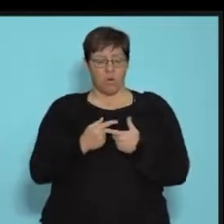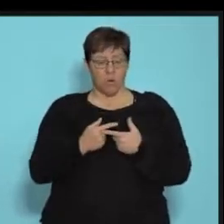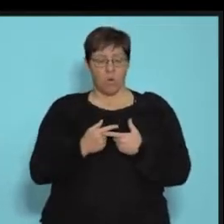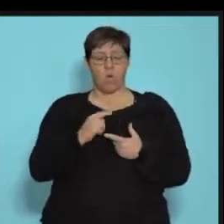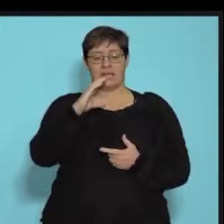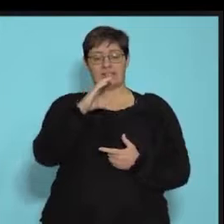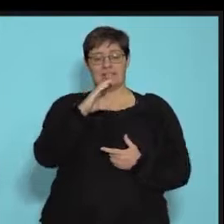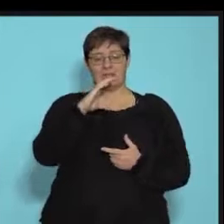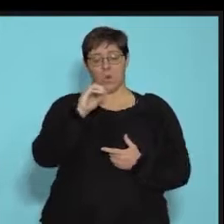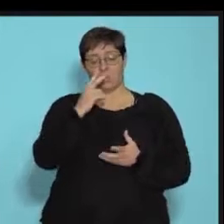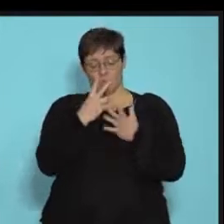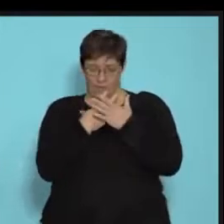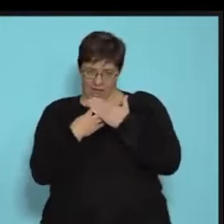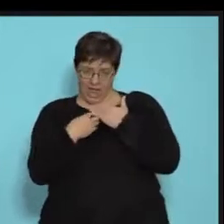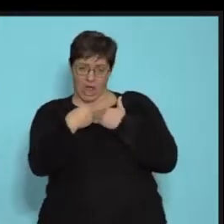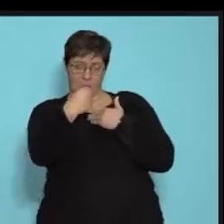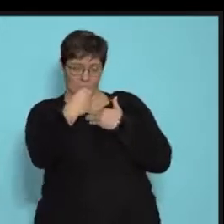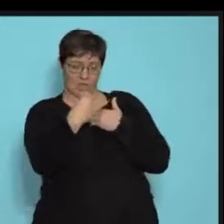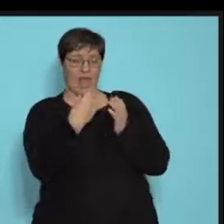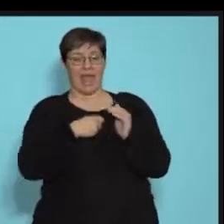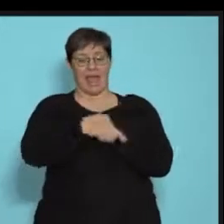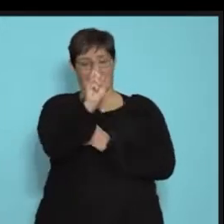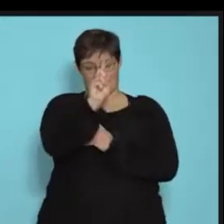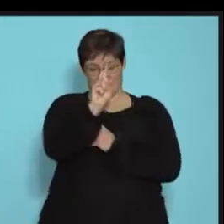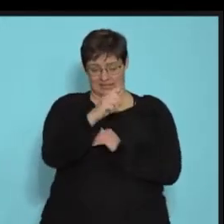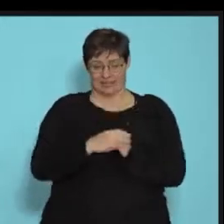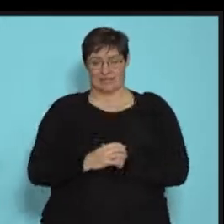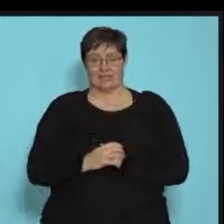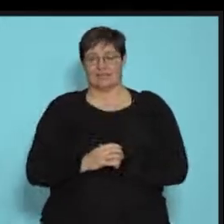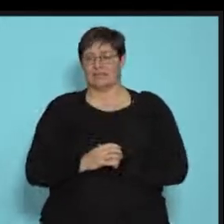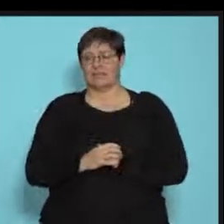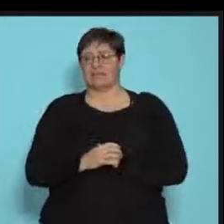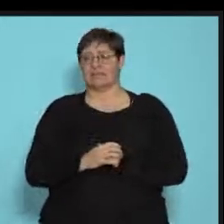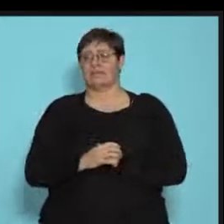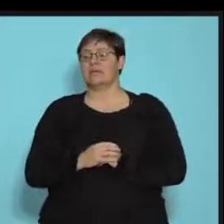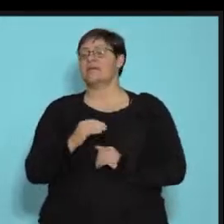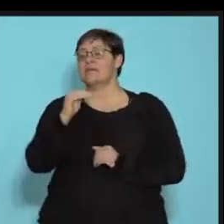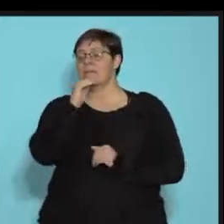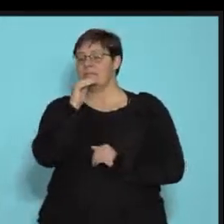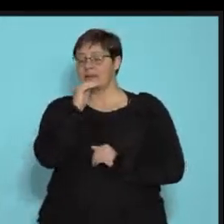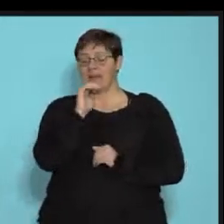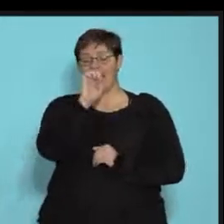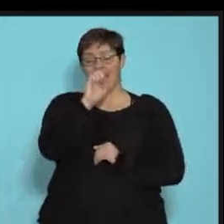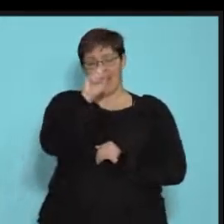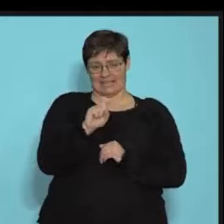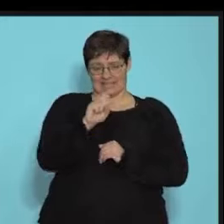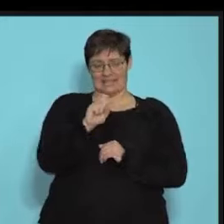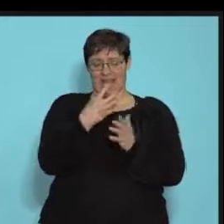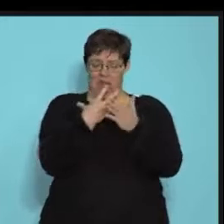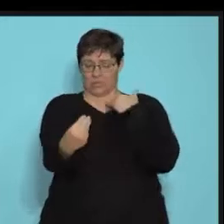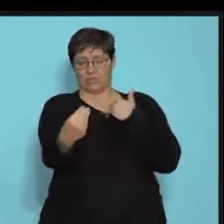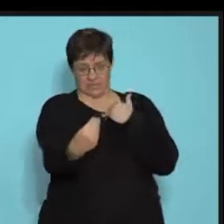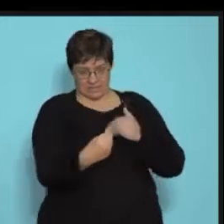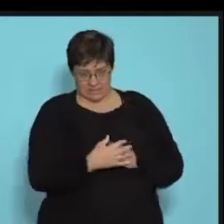a carbon dioxide out. That was expelled means, to go out. And that is going to be